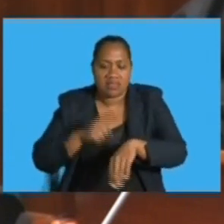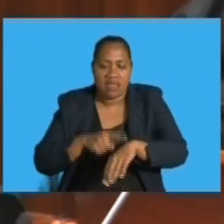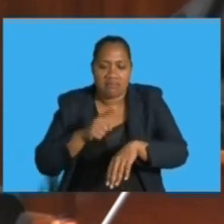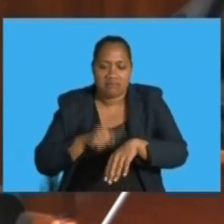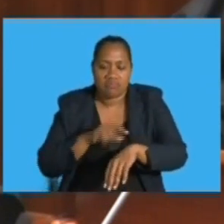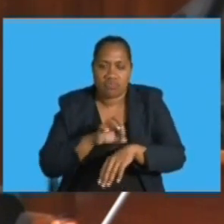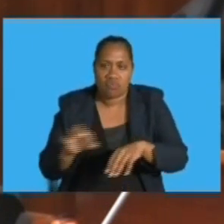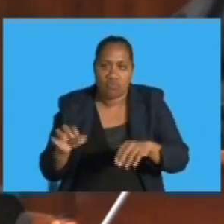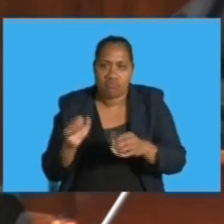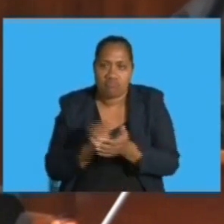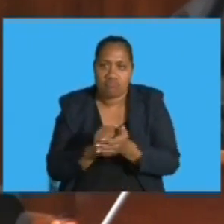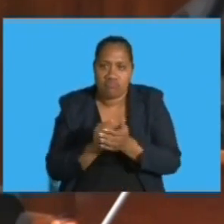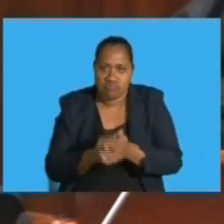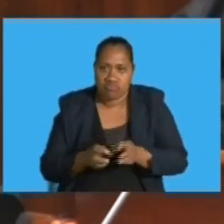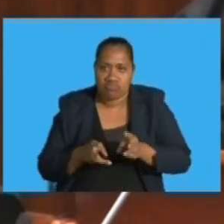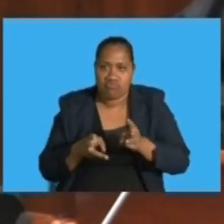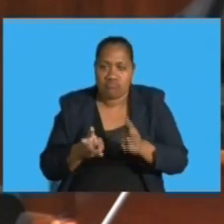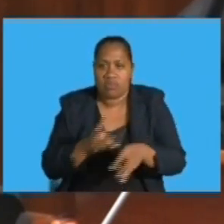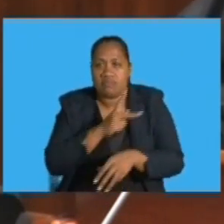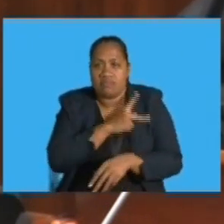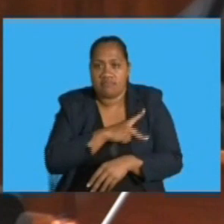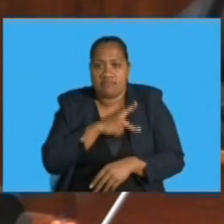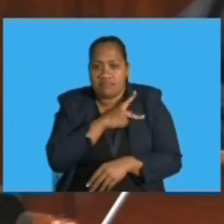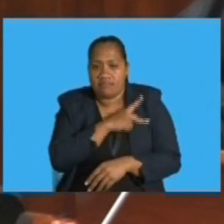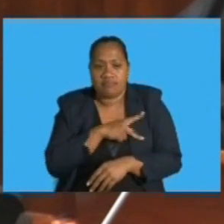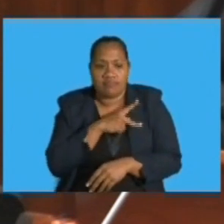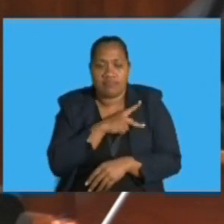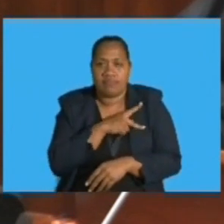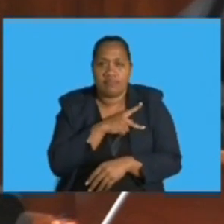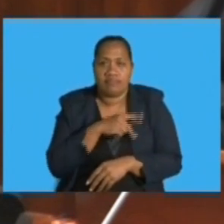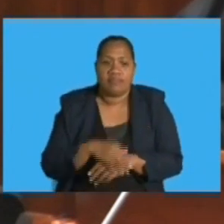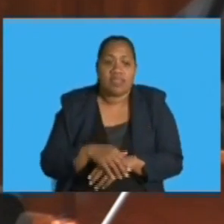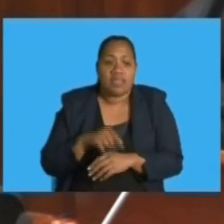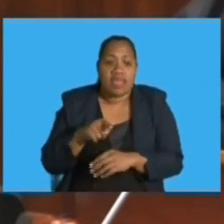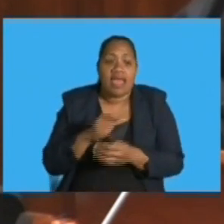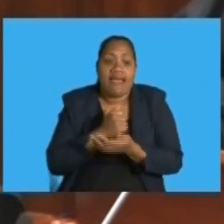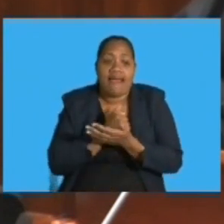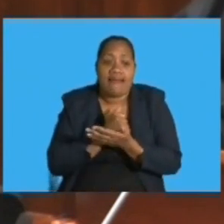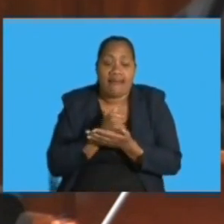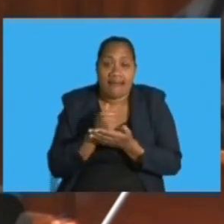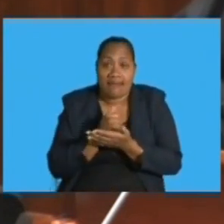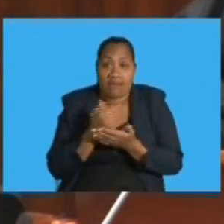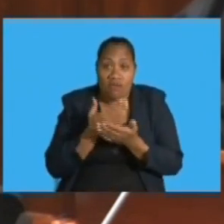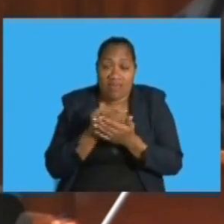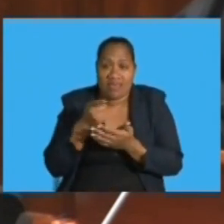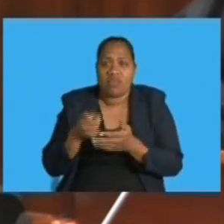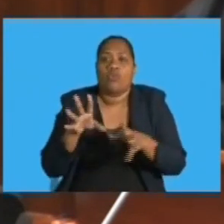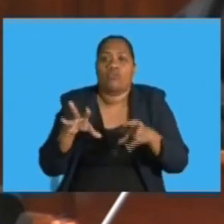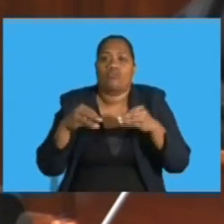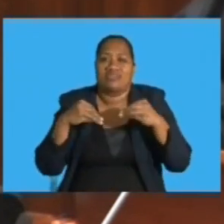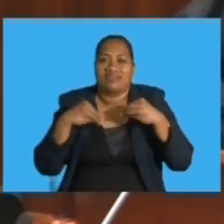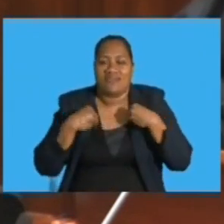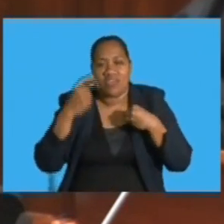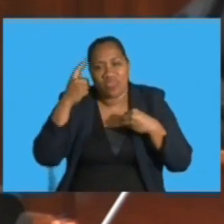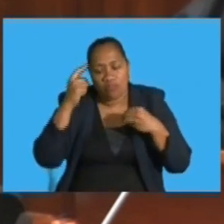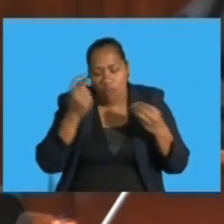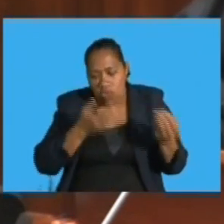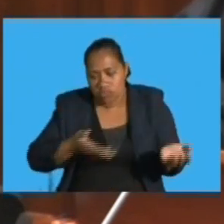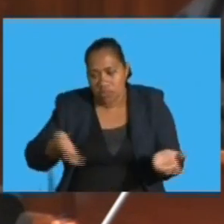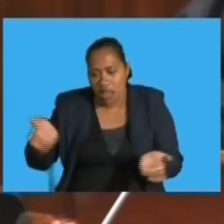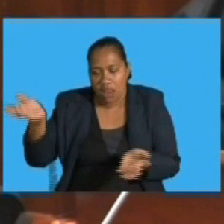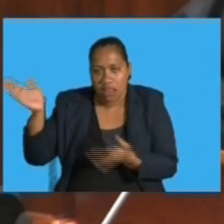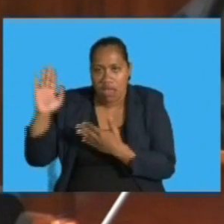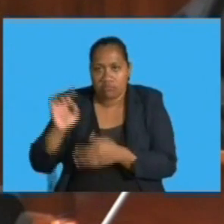The Parliament machinery acted with due dispatch upon receipt of the motion of no